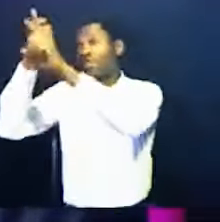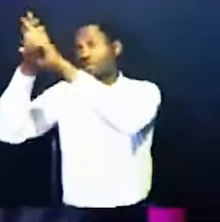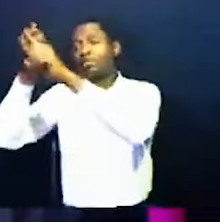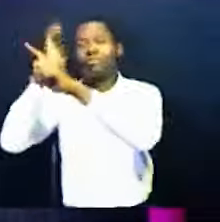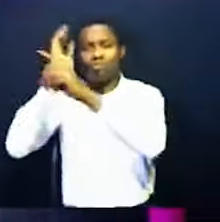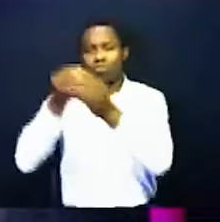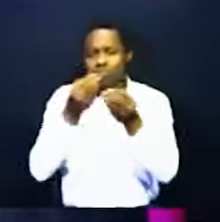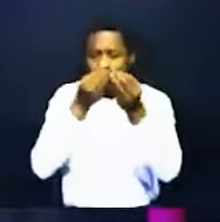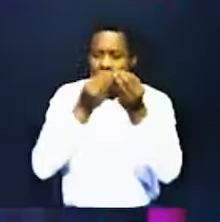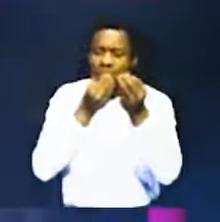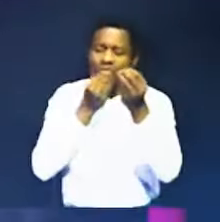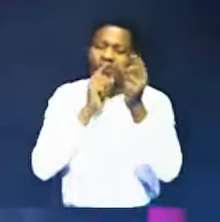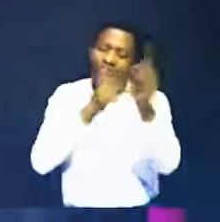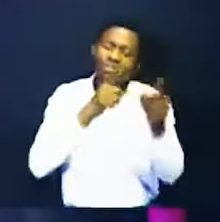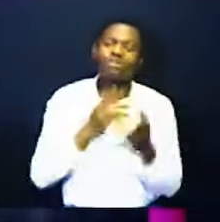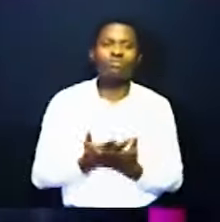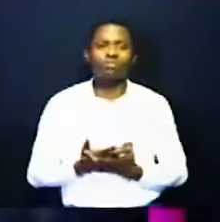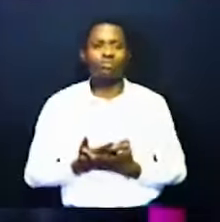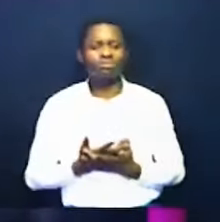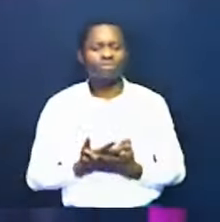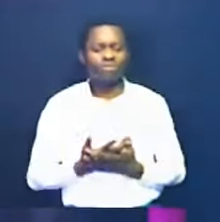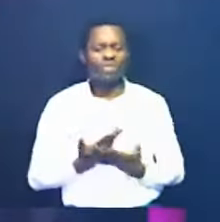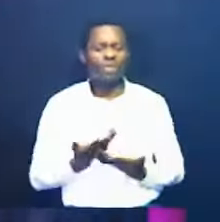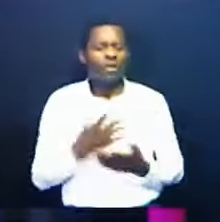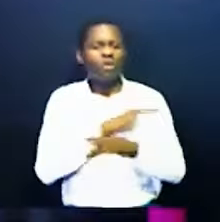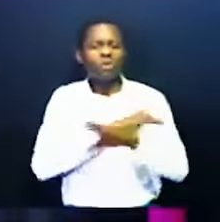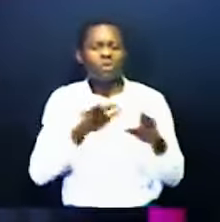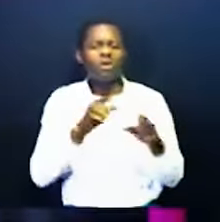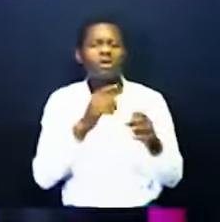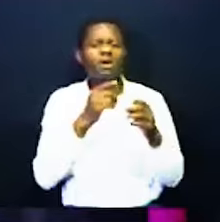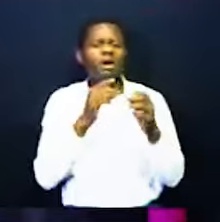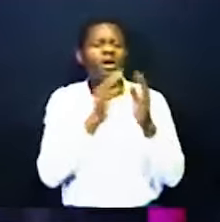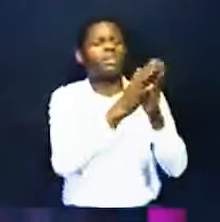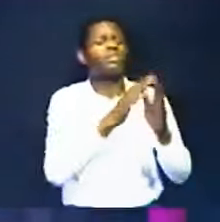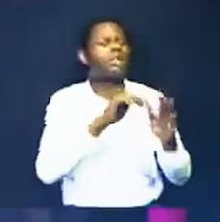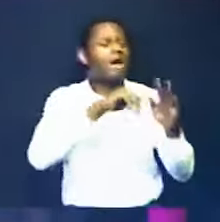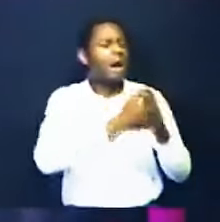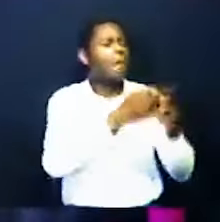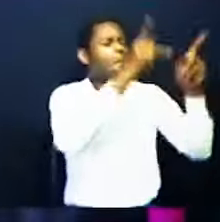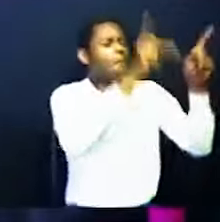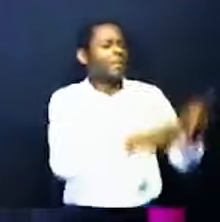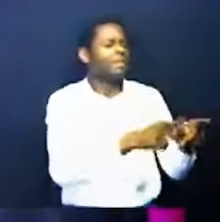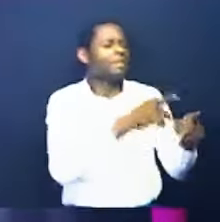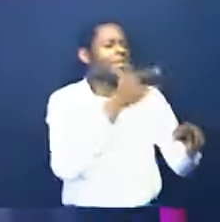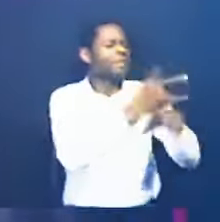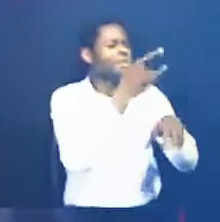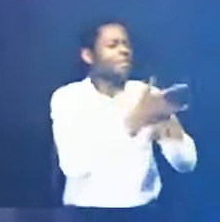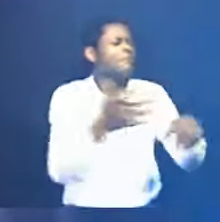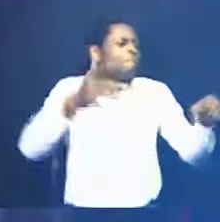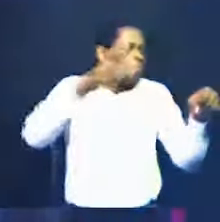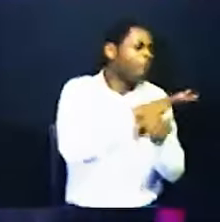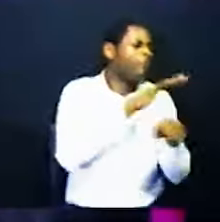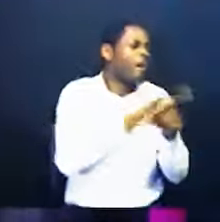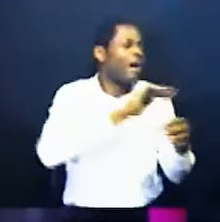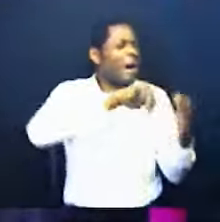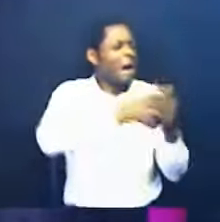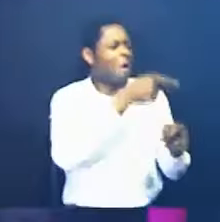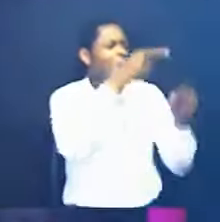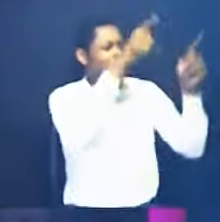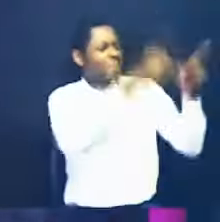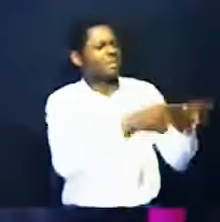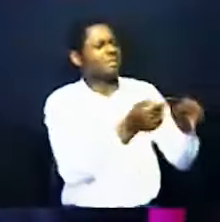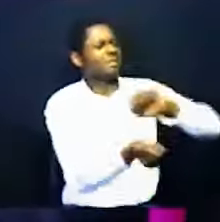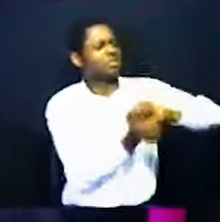house. How will this drunkard change? Gabriel said, don't worry about